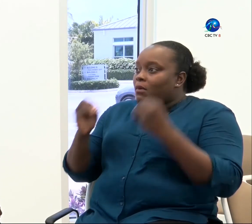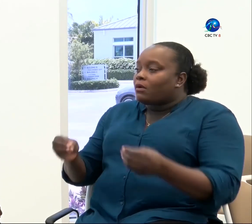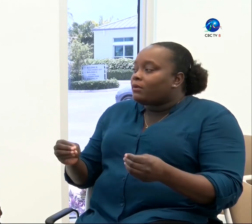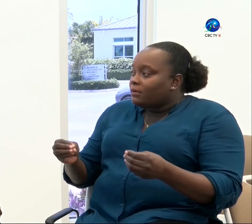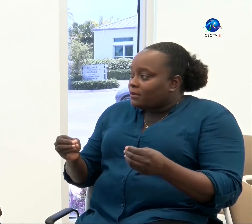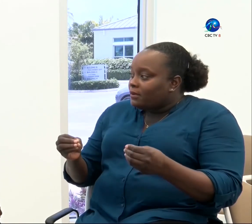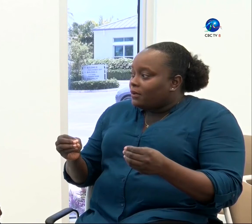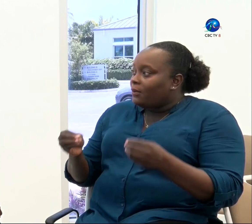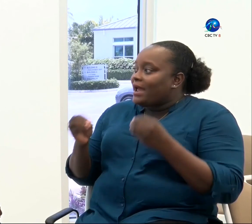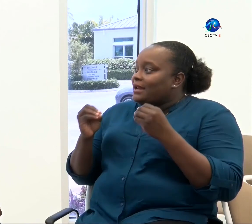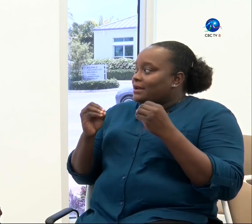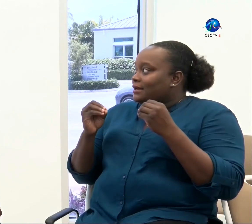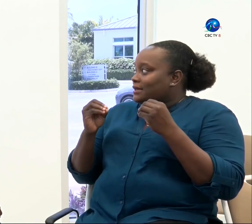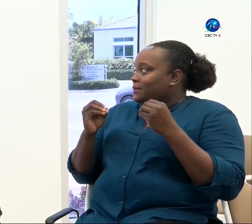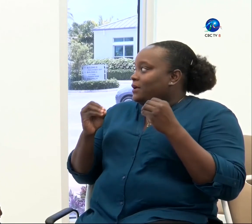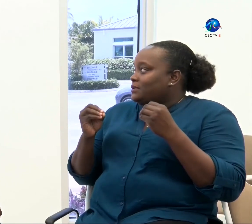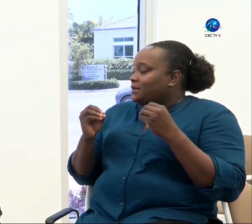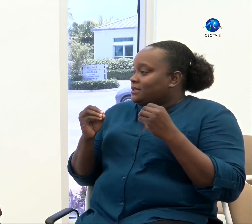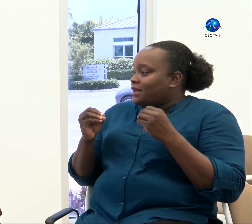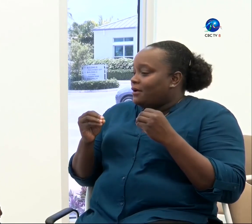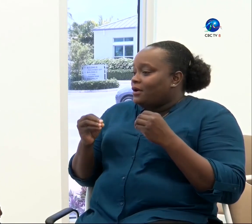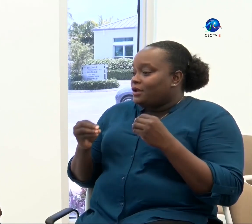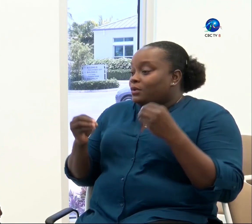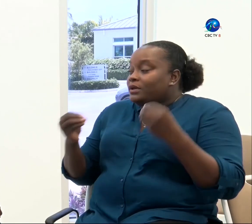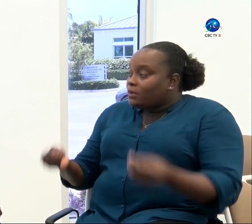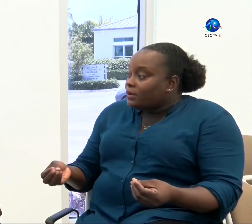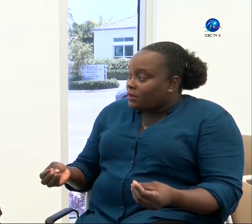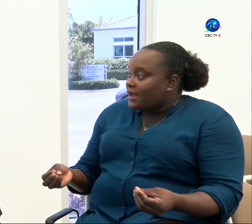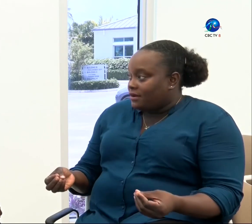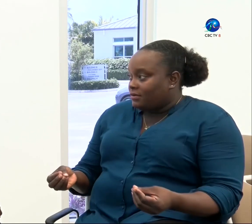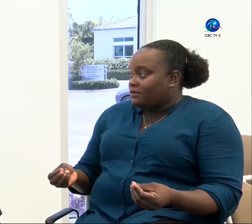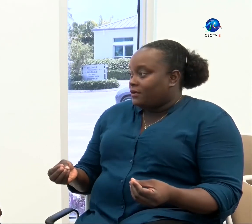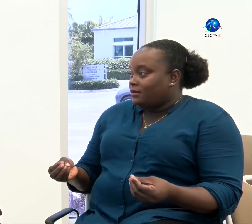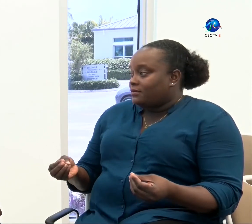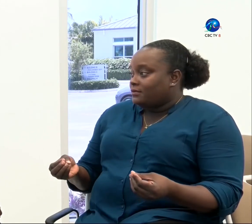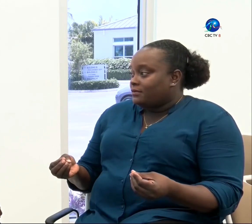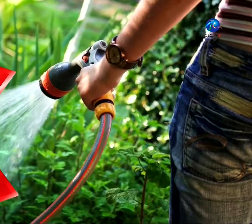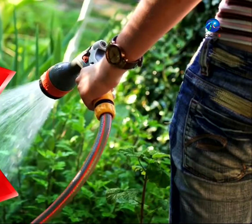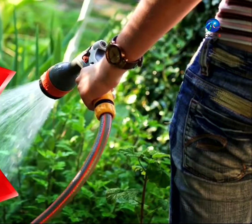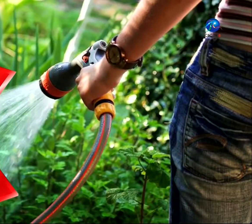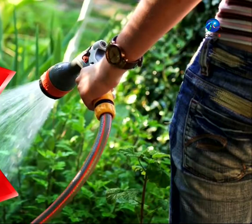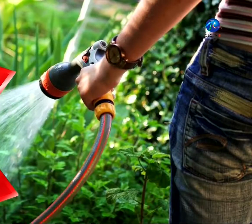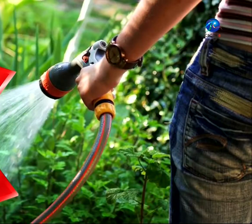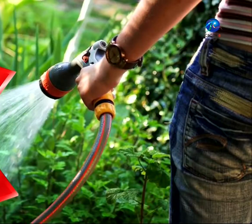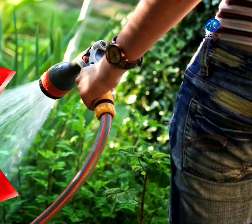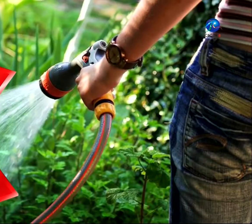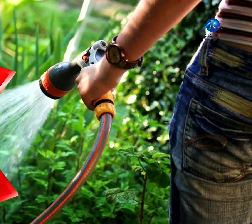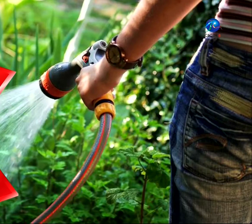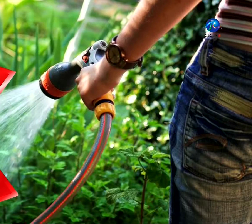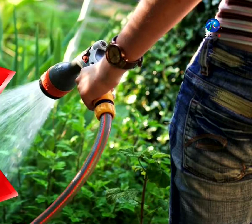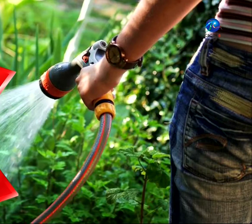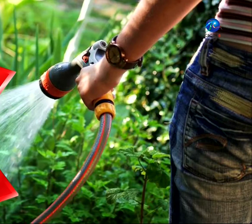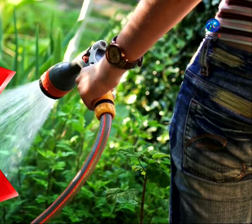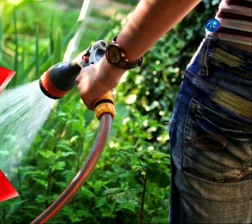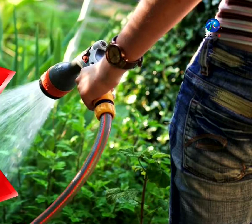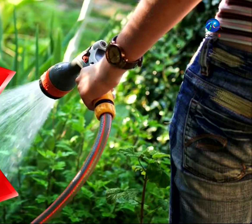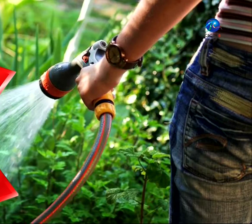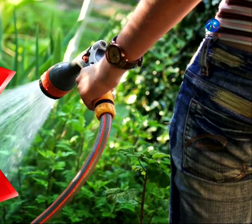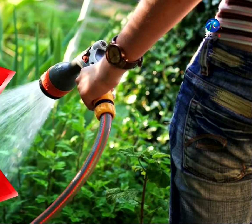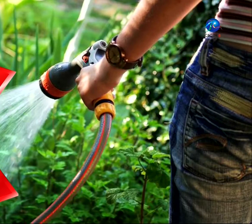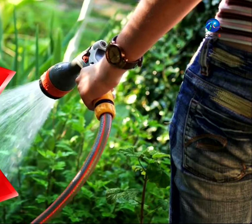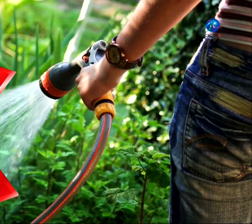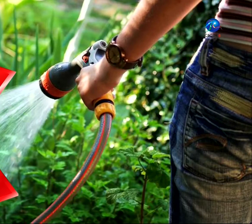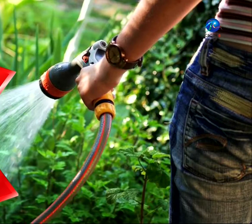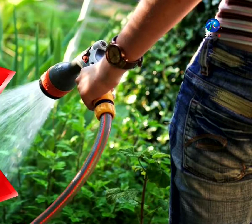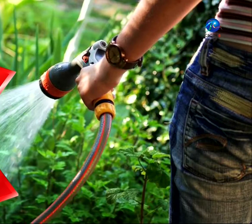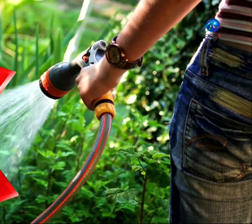about tomorrow when it's a possibility that we won't get the rainfall. We encourage persons to utilize